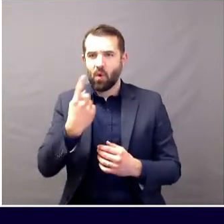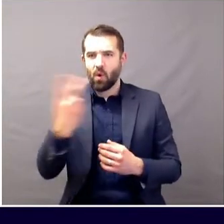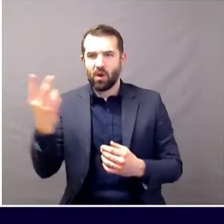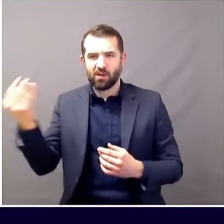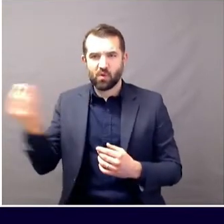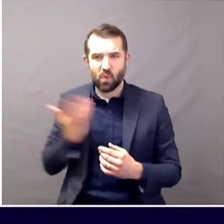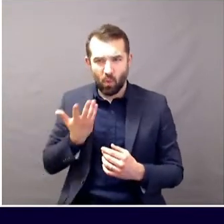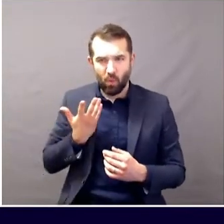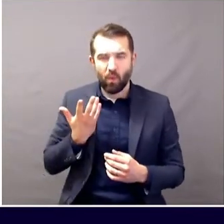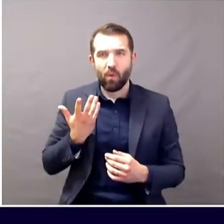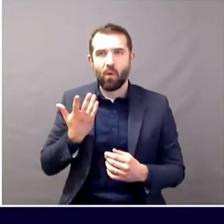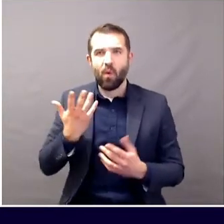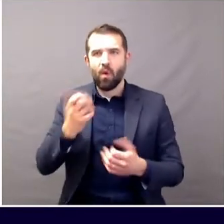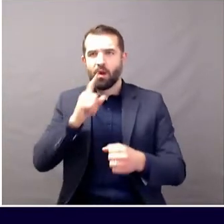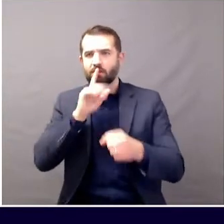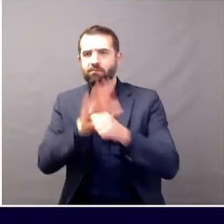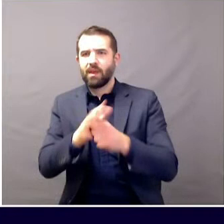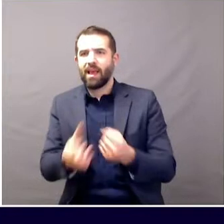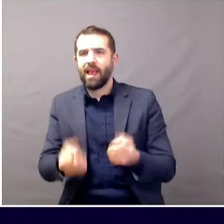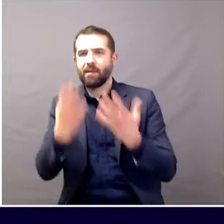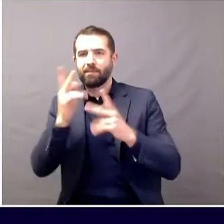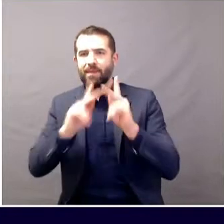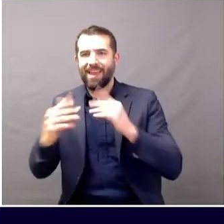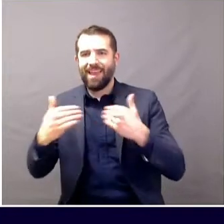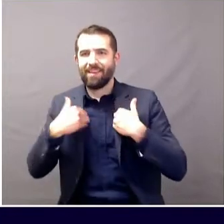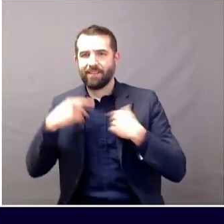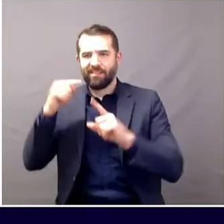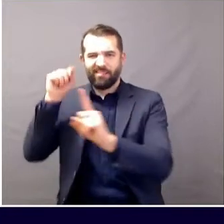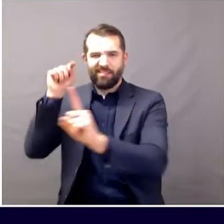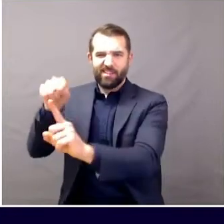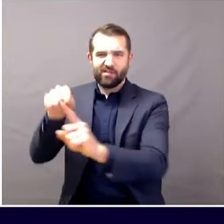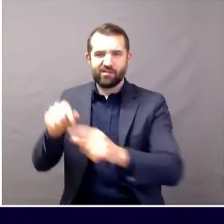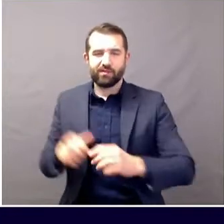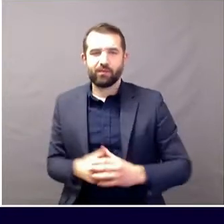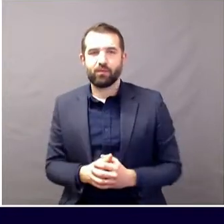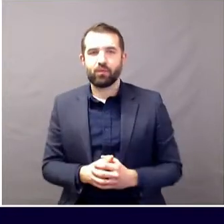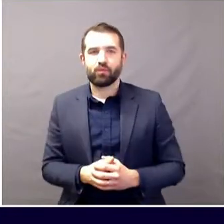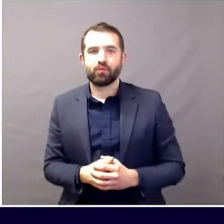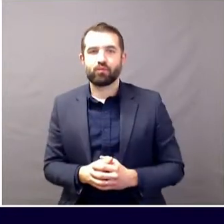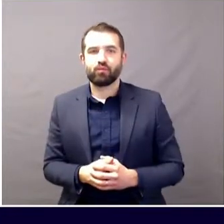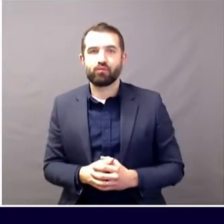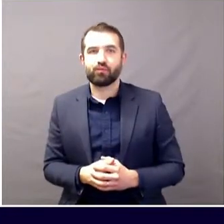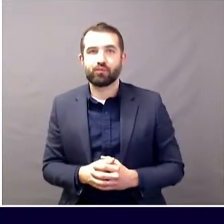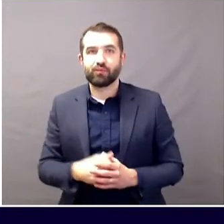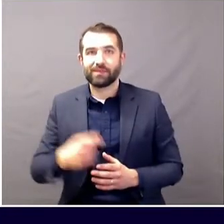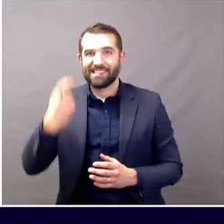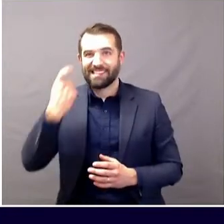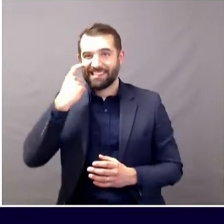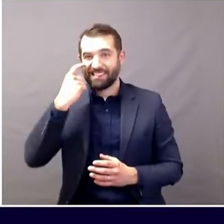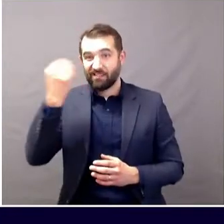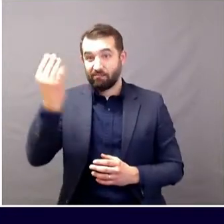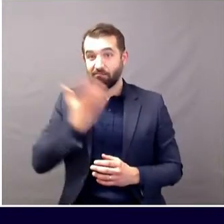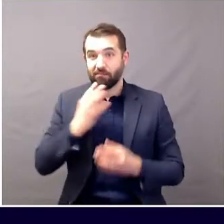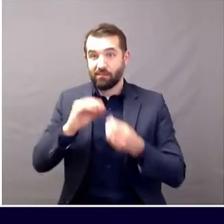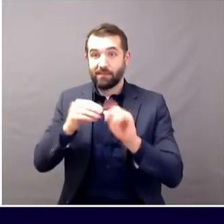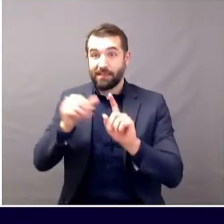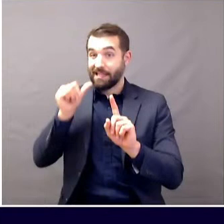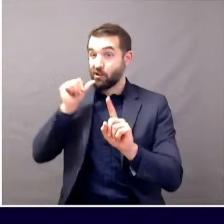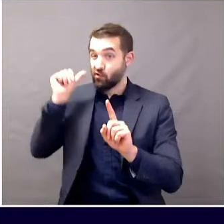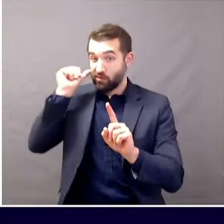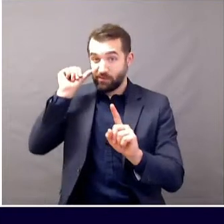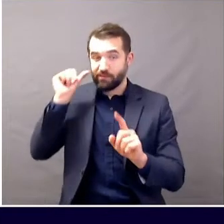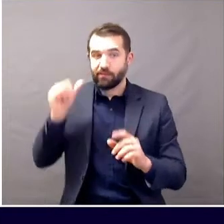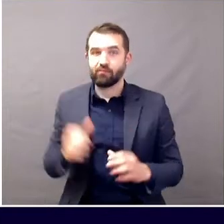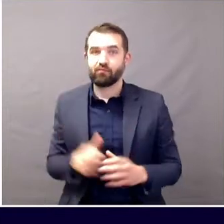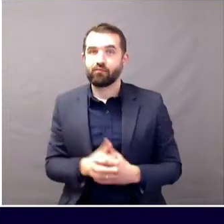many cases we're seeing there. Sure. So as of, Emily, the latest numbers that I have are as of yesterday. I